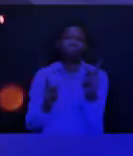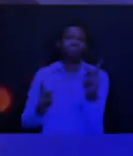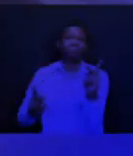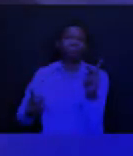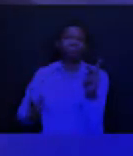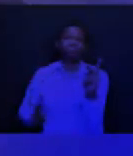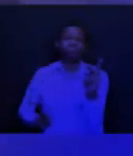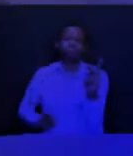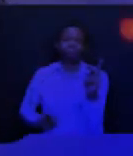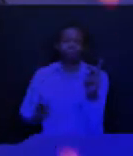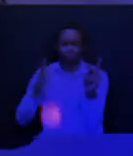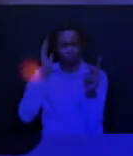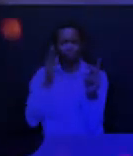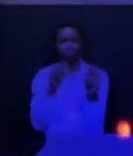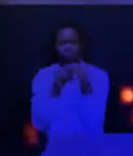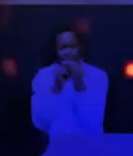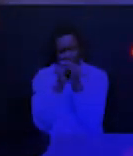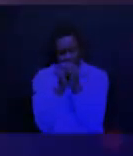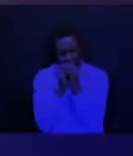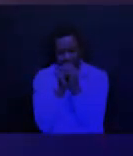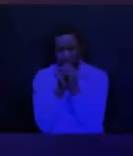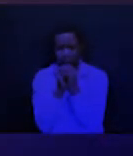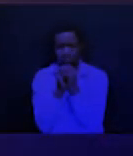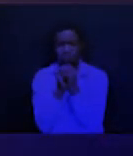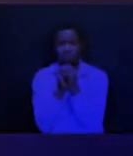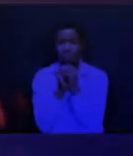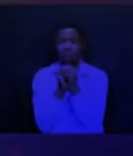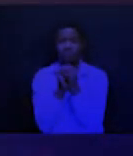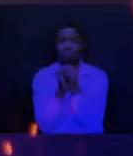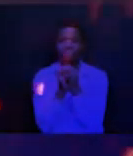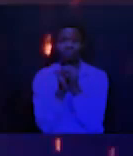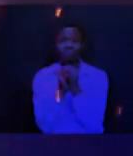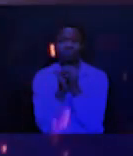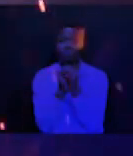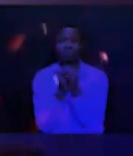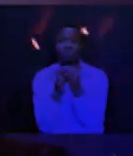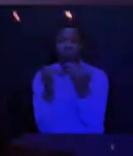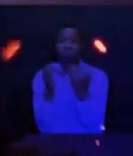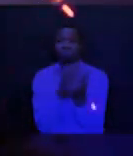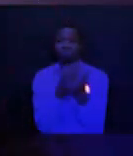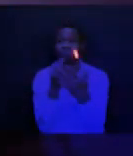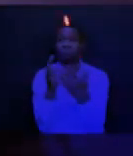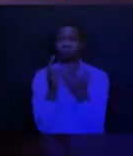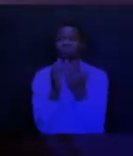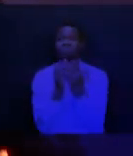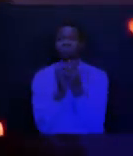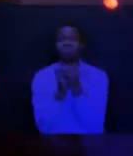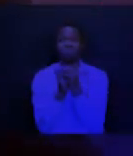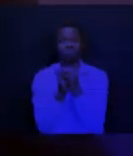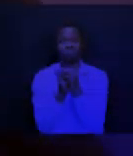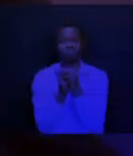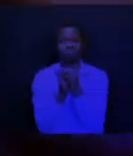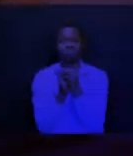We are going to worship. Wherever you are.